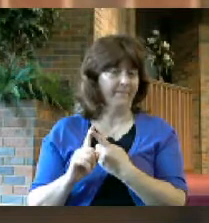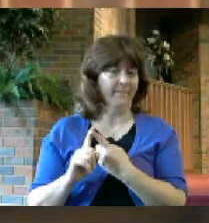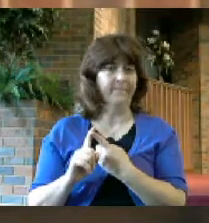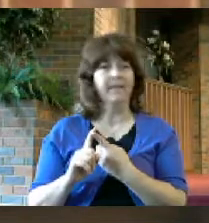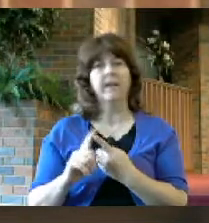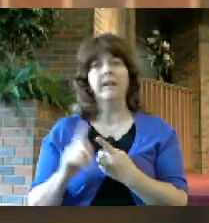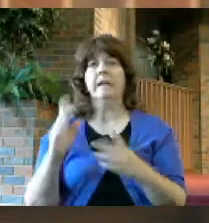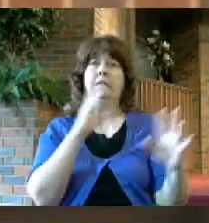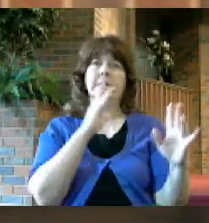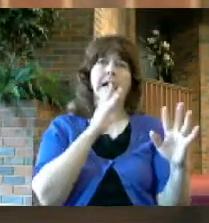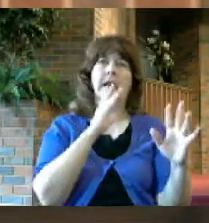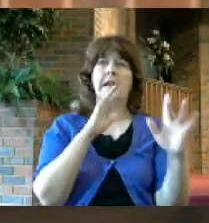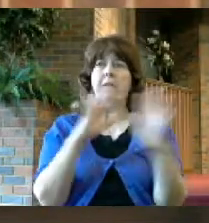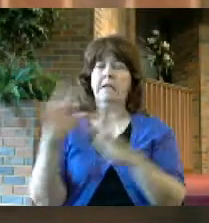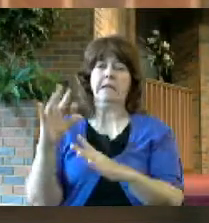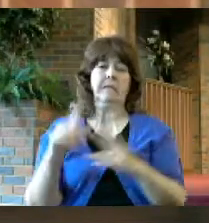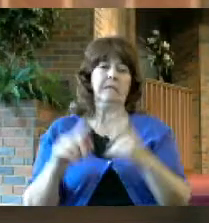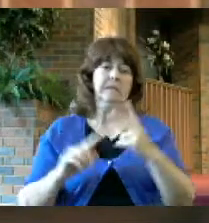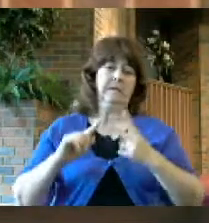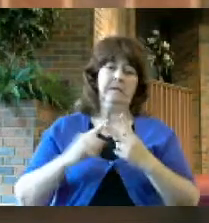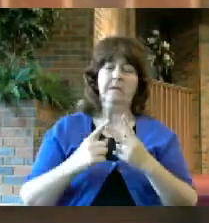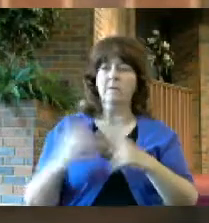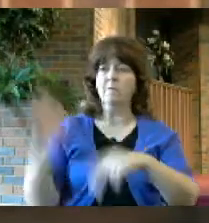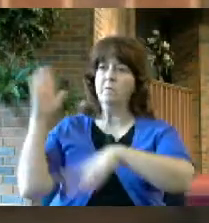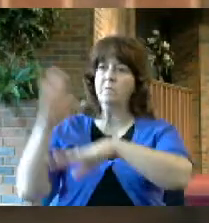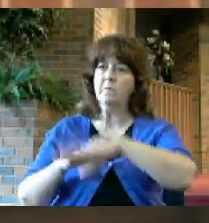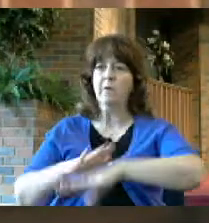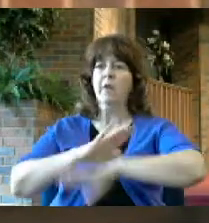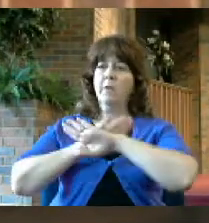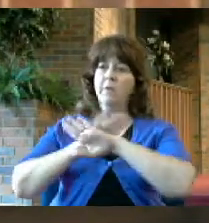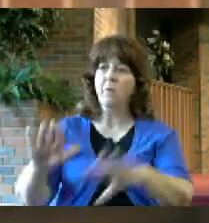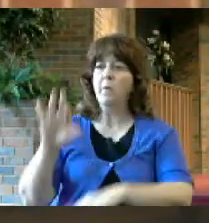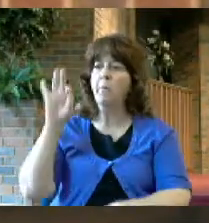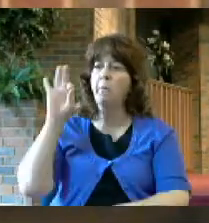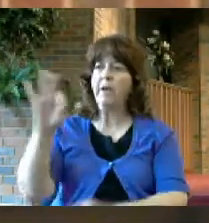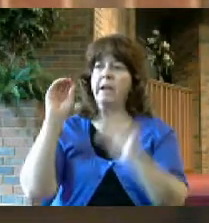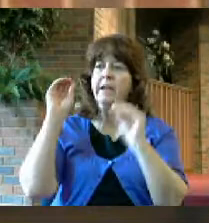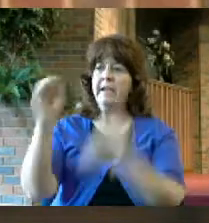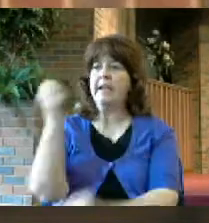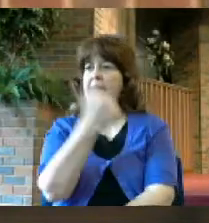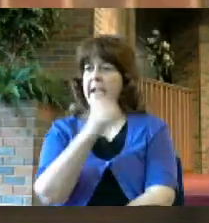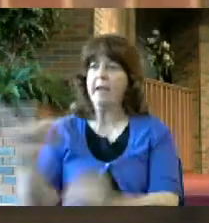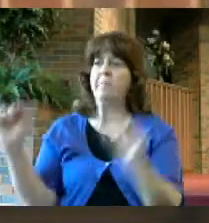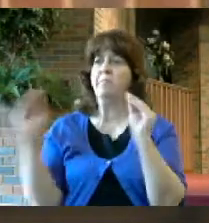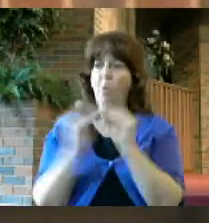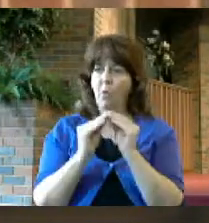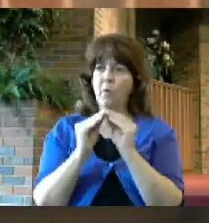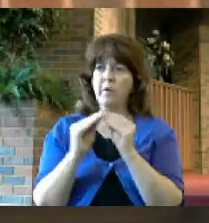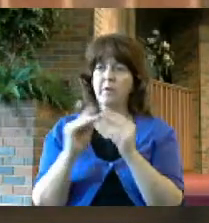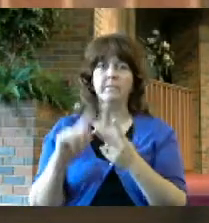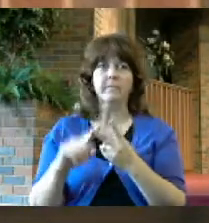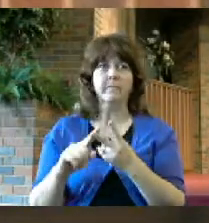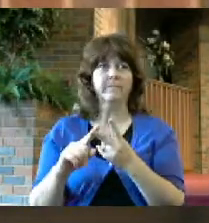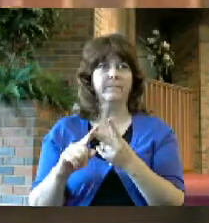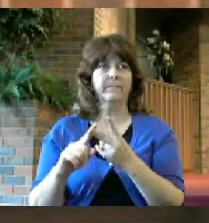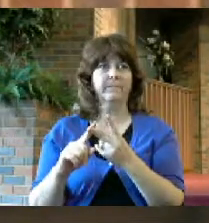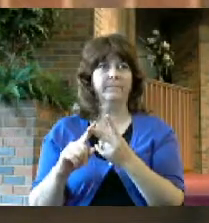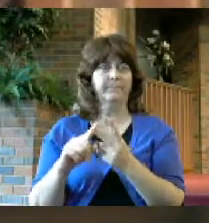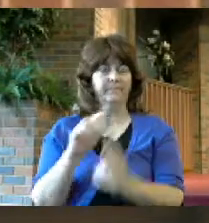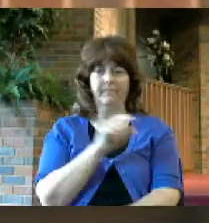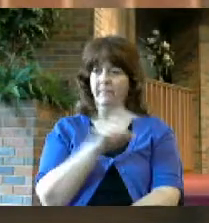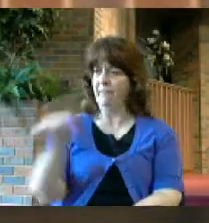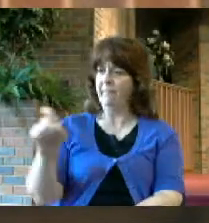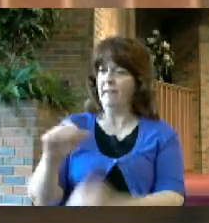to preach or teach any longer. Verse 7, when they'd set them in front of them, they said, by what power or name have you done this? And when he tells